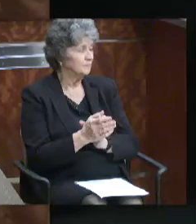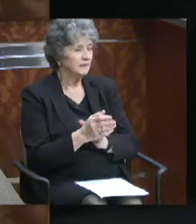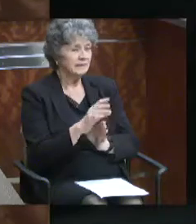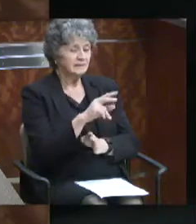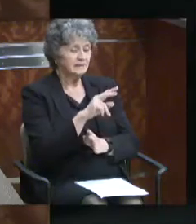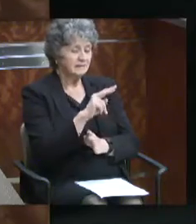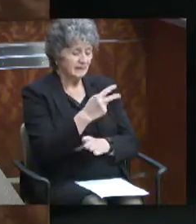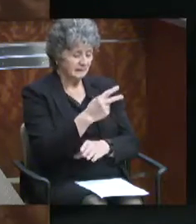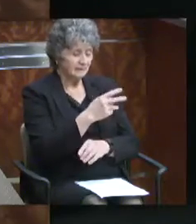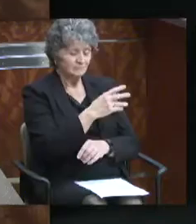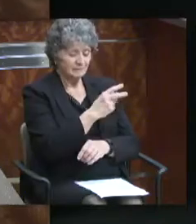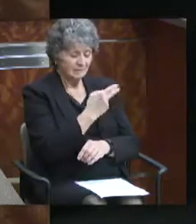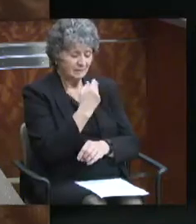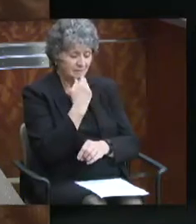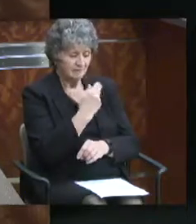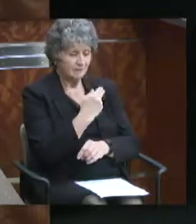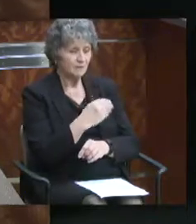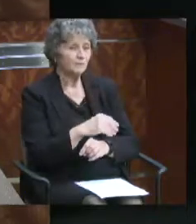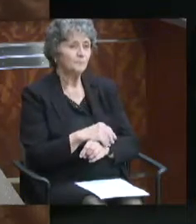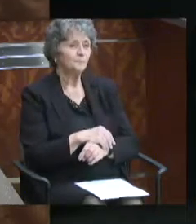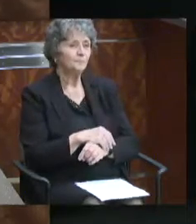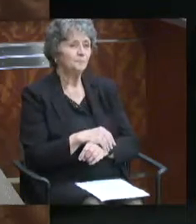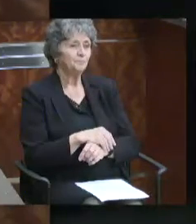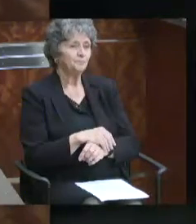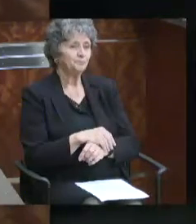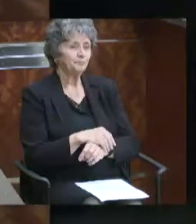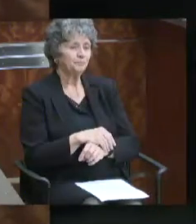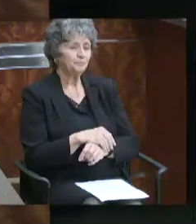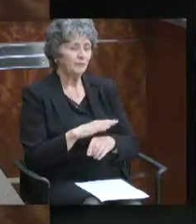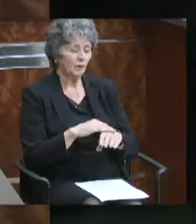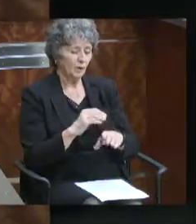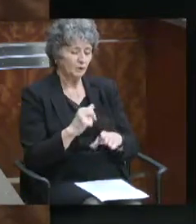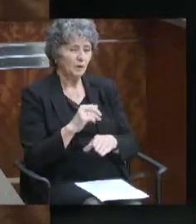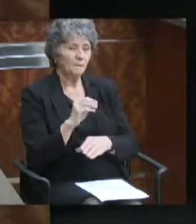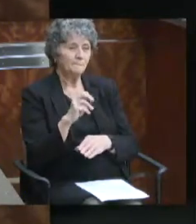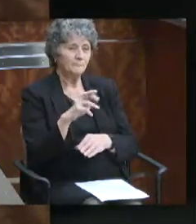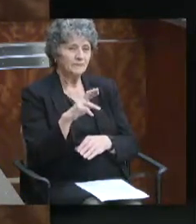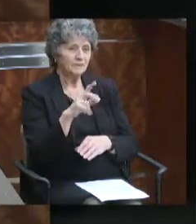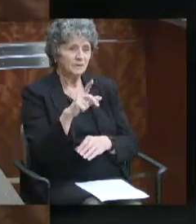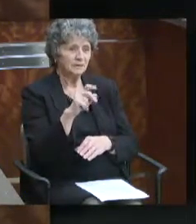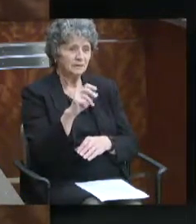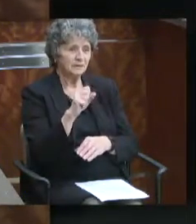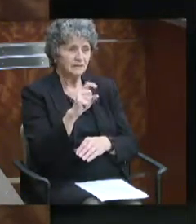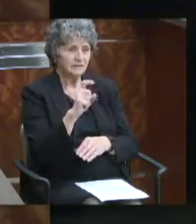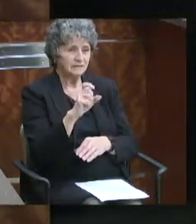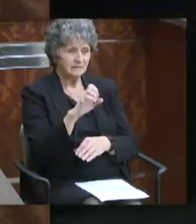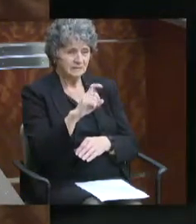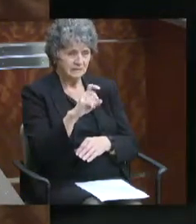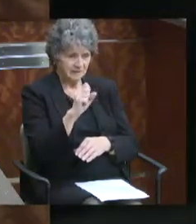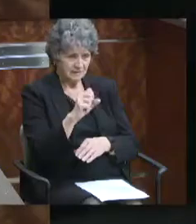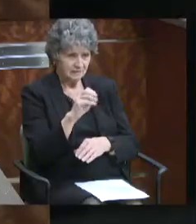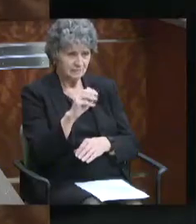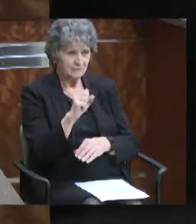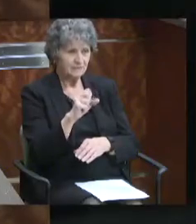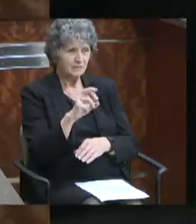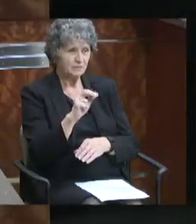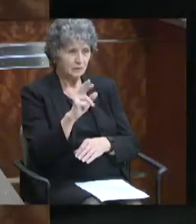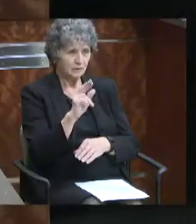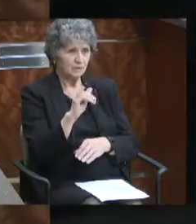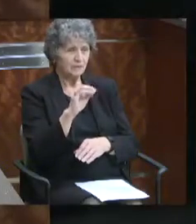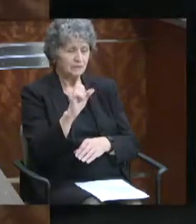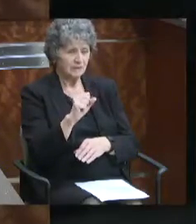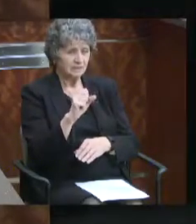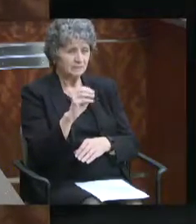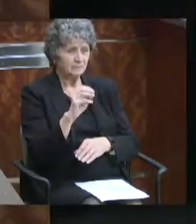second? Second. Thank you, Ms. Creary. Madam Clerk? Mr. Les? Yes. Ms. Crary? Yes. Ms. Nicholas?